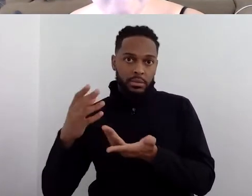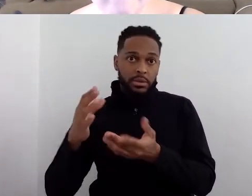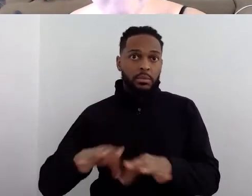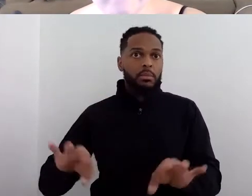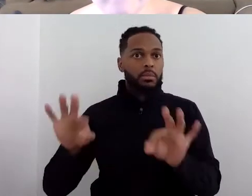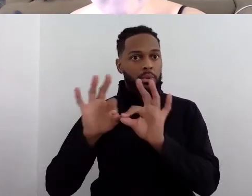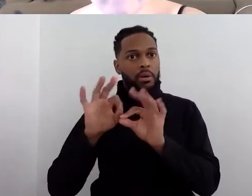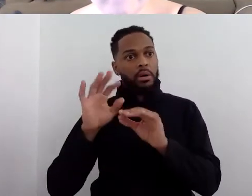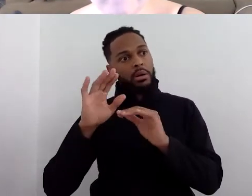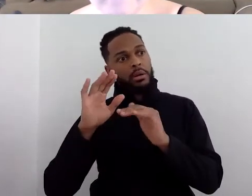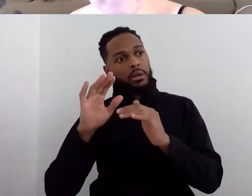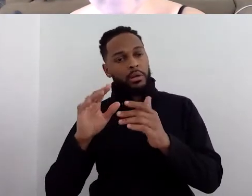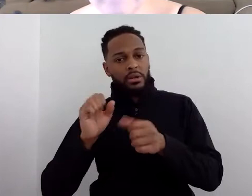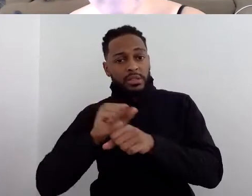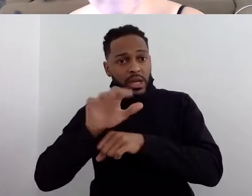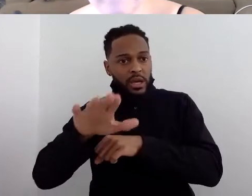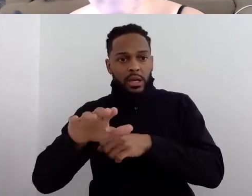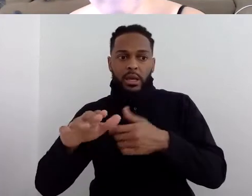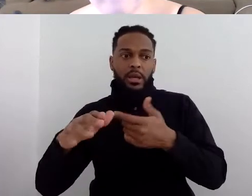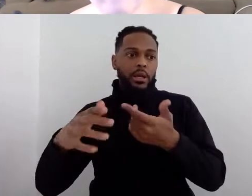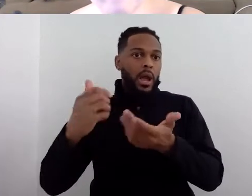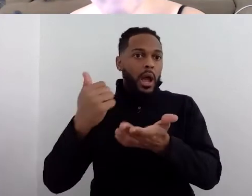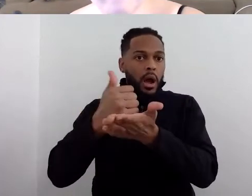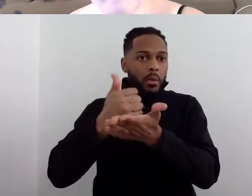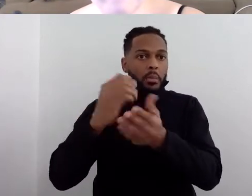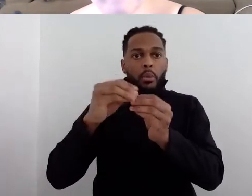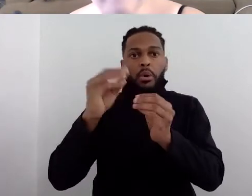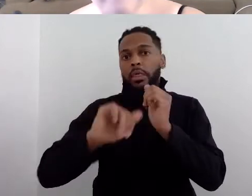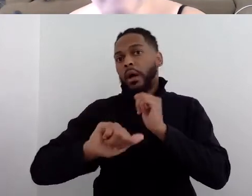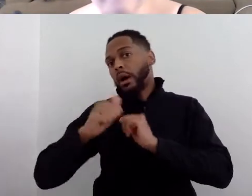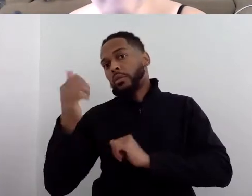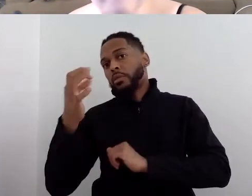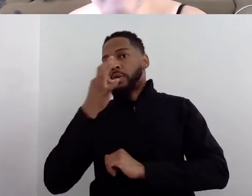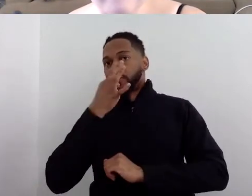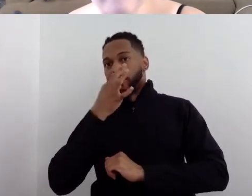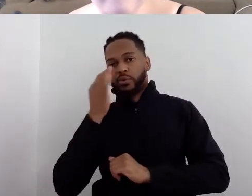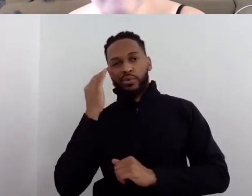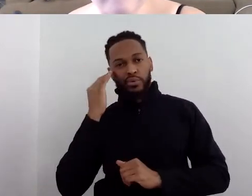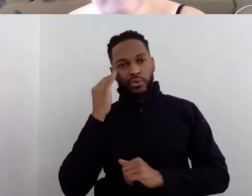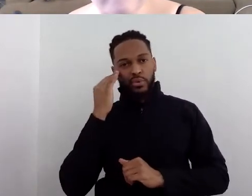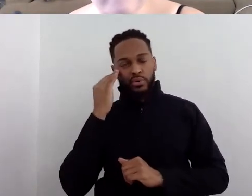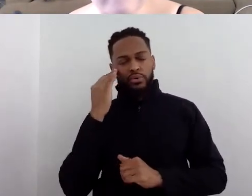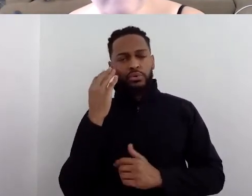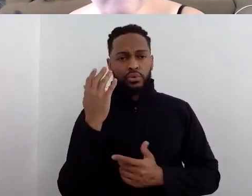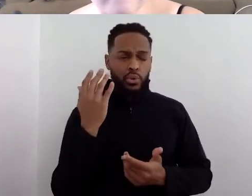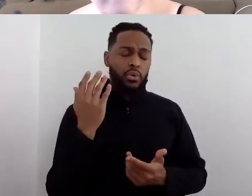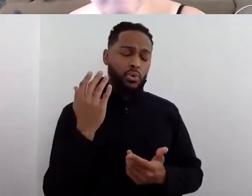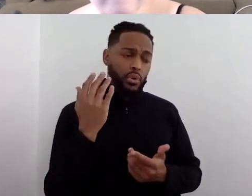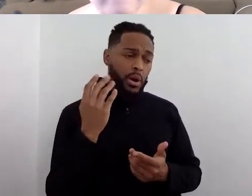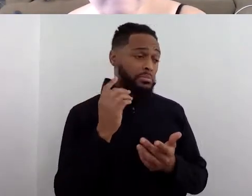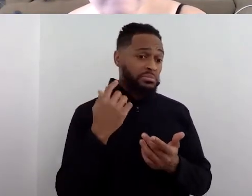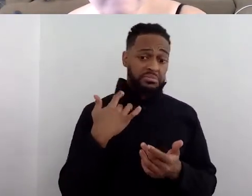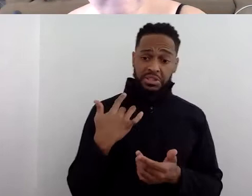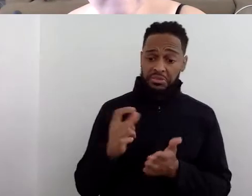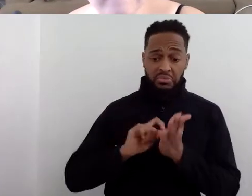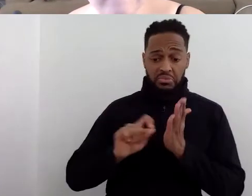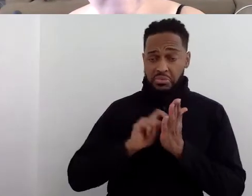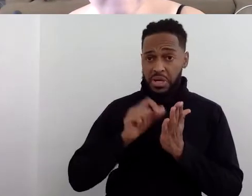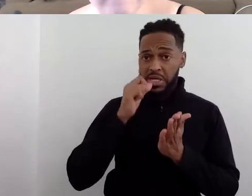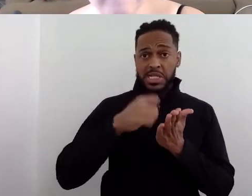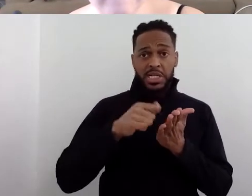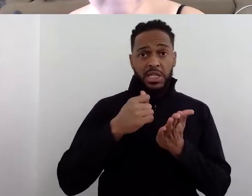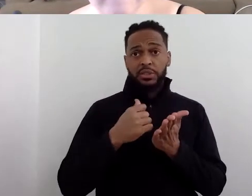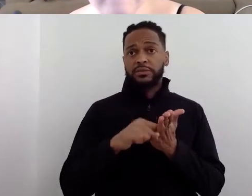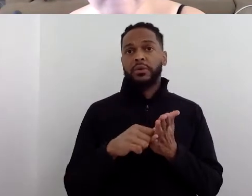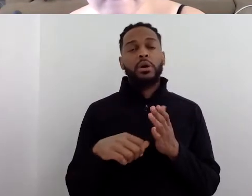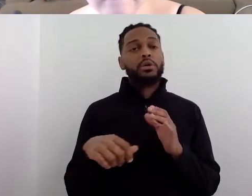I'm open to doing more. You know, I try to do things like this, and I write letters all the time for people to get, you know, for their electricity